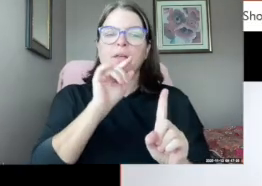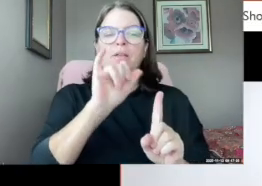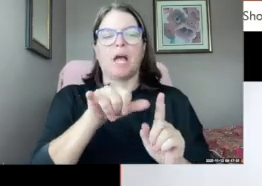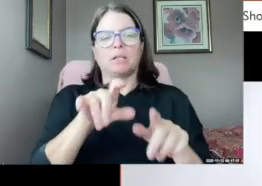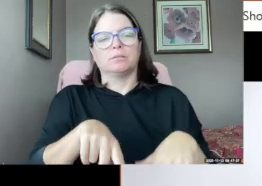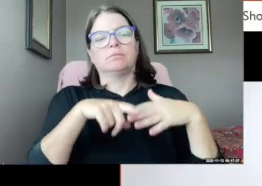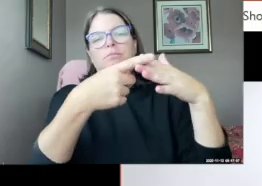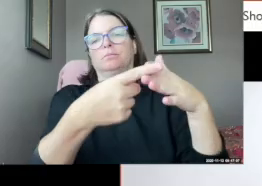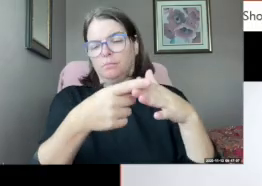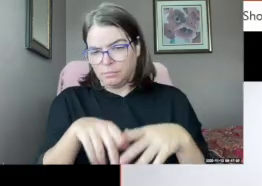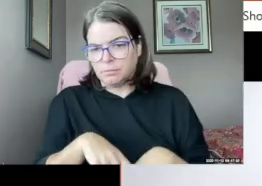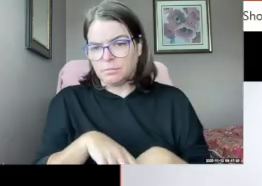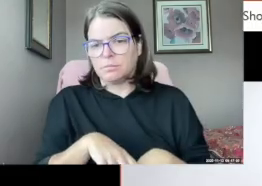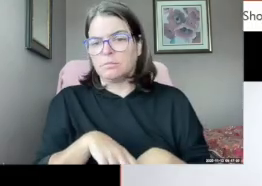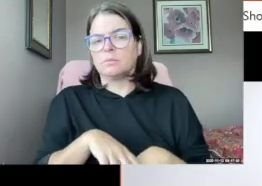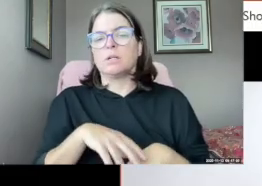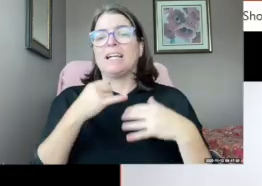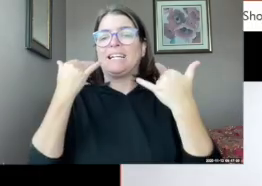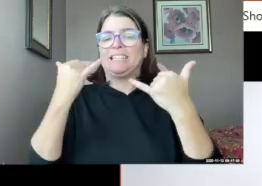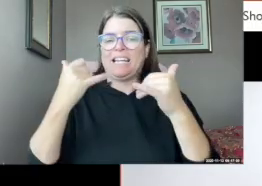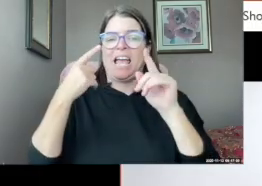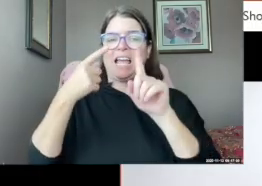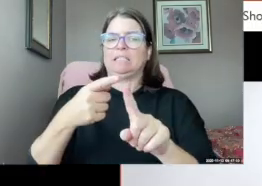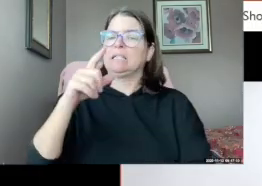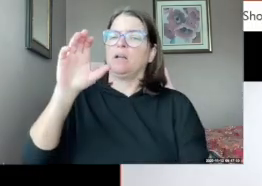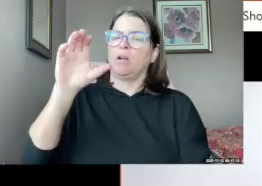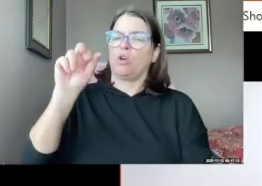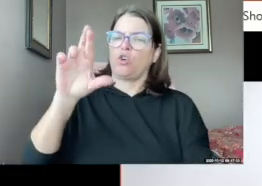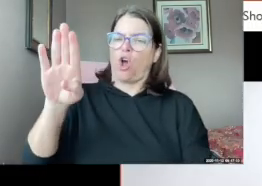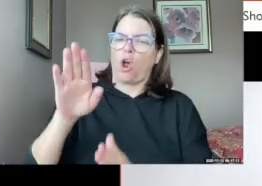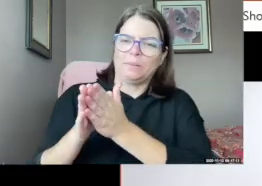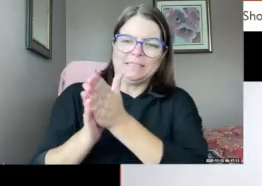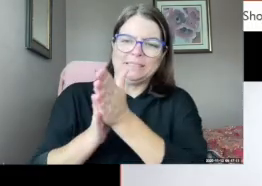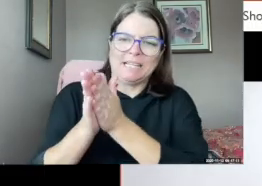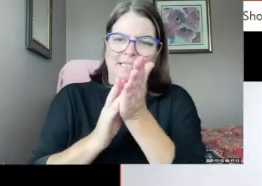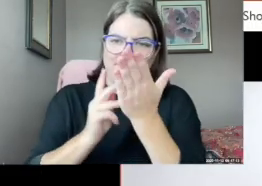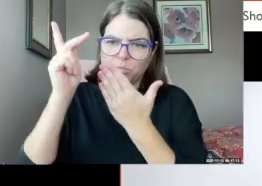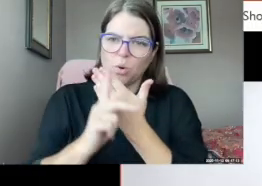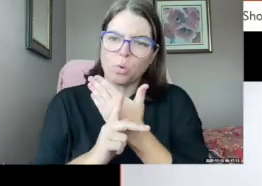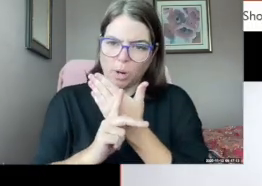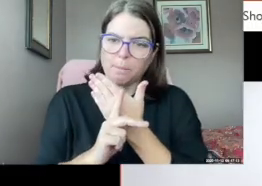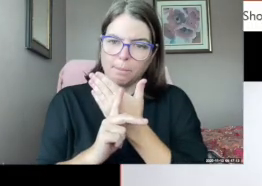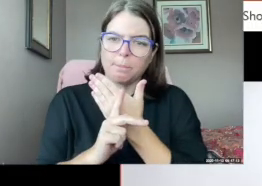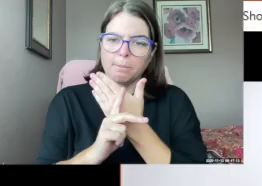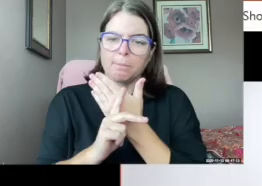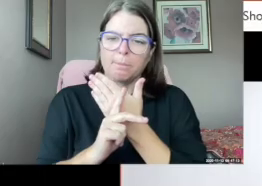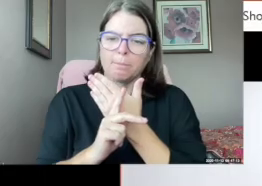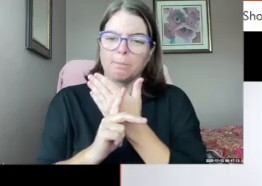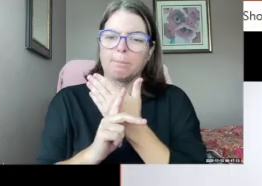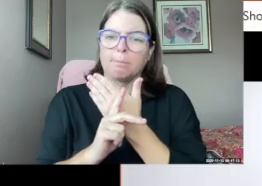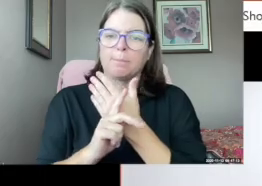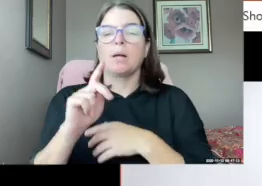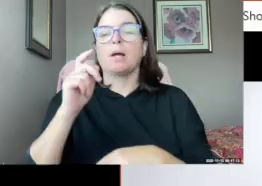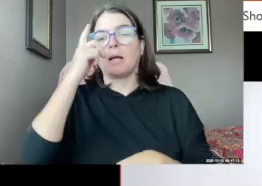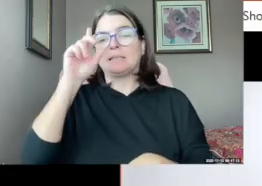rulemaking. Today's workshop is all about CARB's incentive programs. And in this December, we